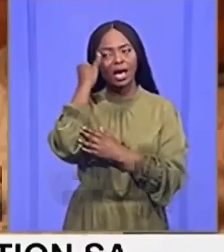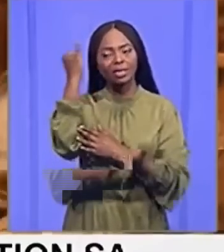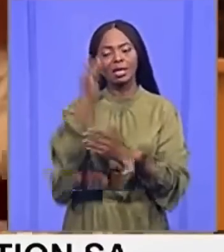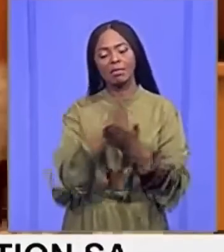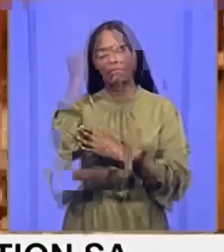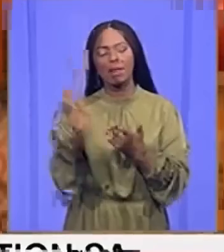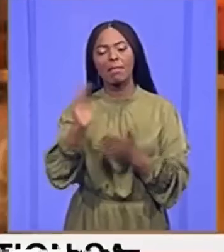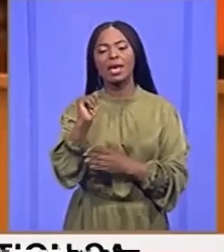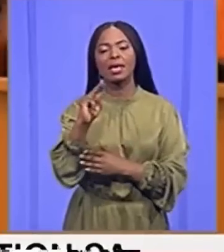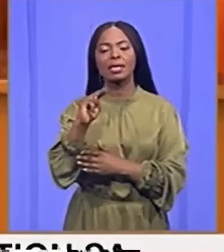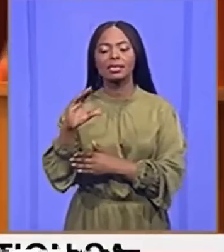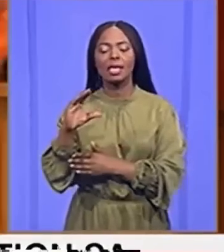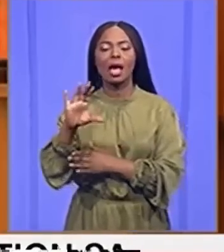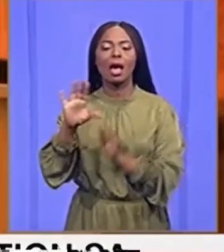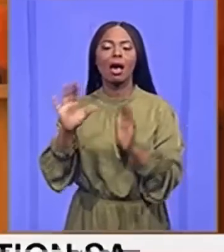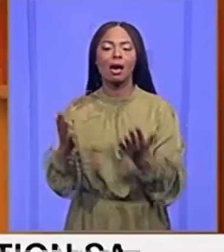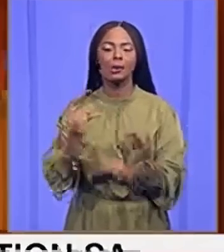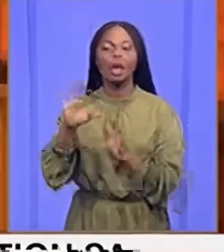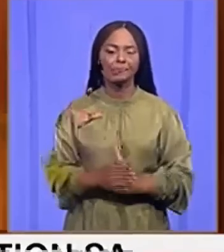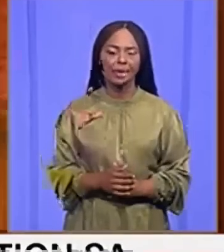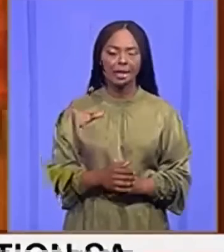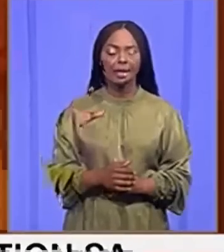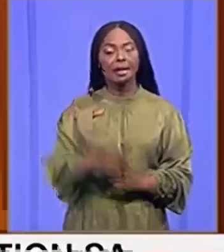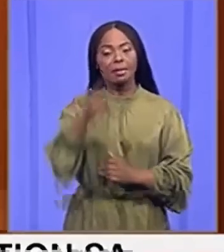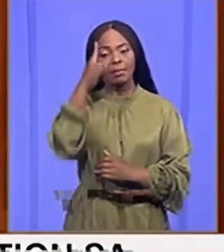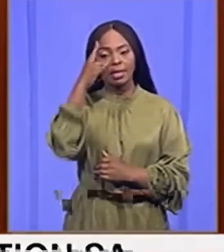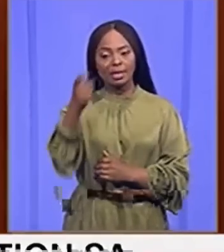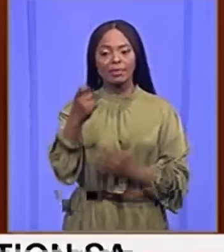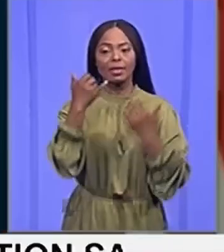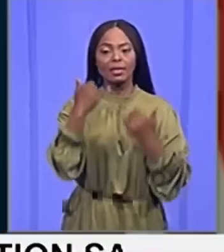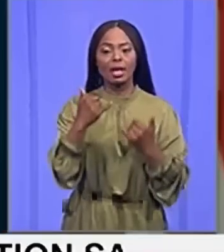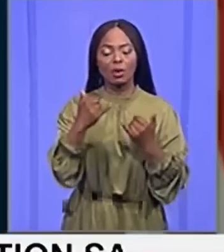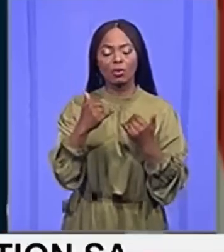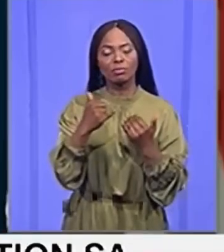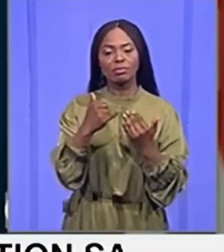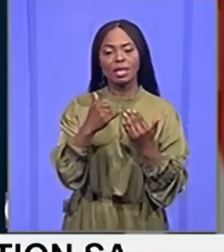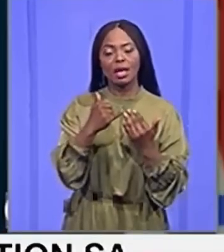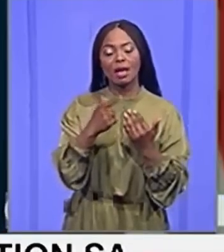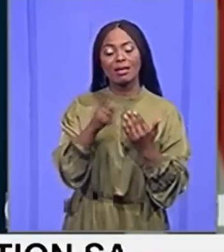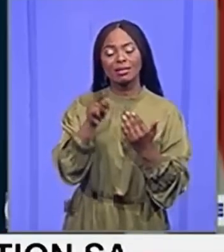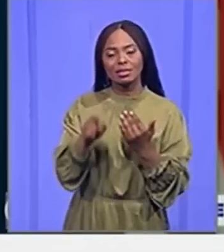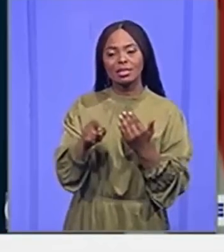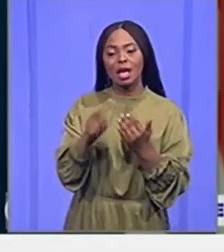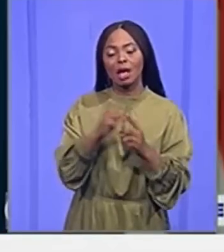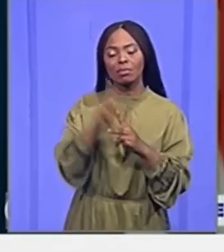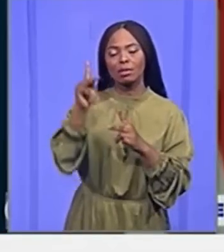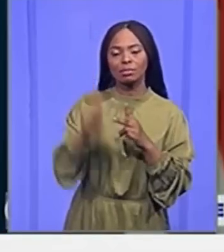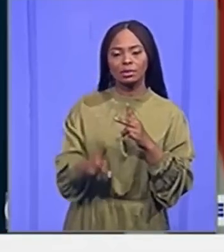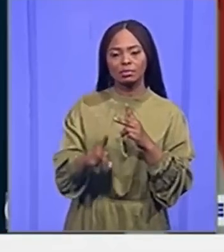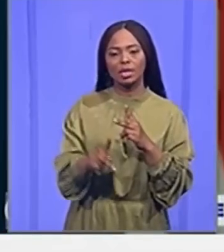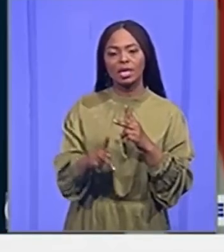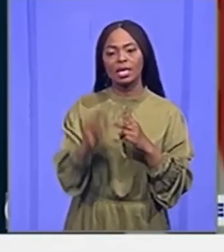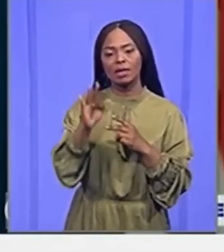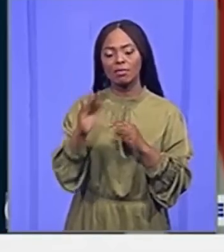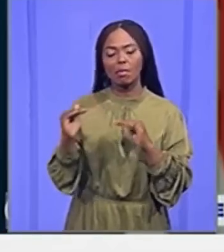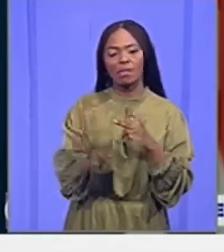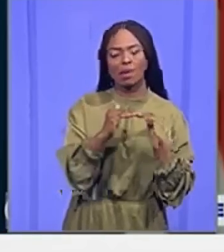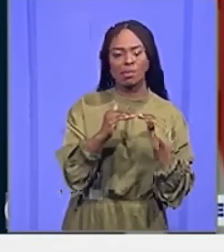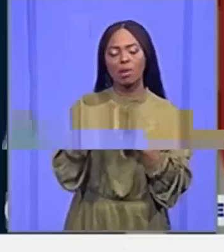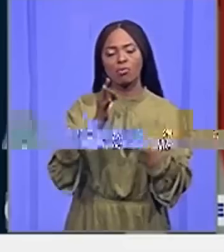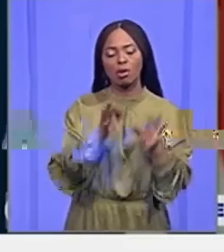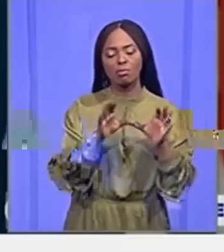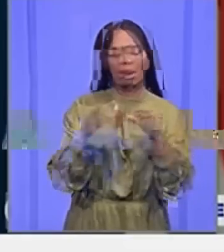wa ANC. We believe that the outcome could provide opposition voters with something that they've never had before,